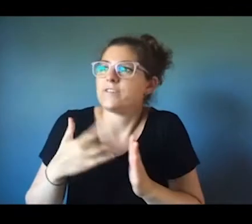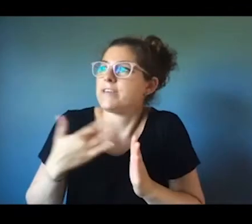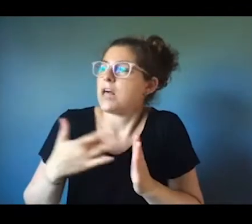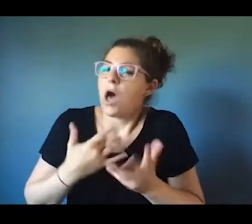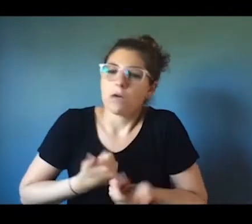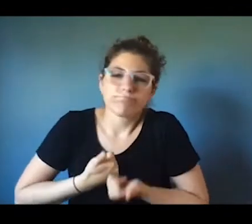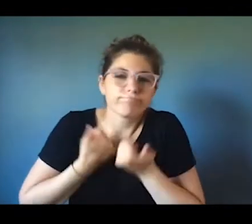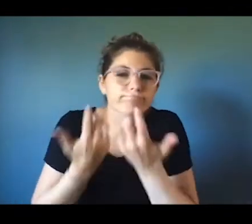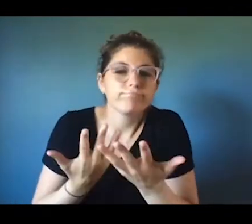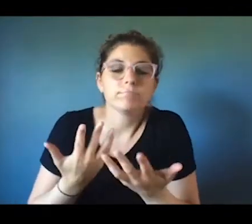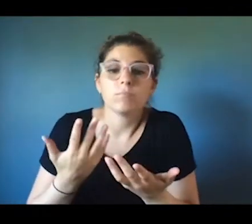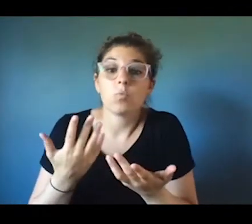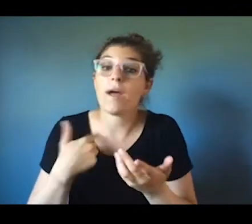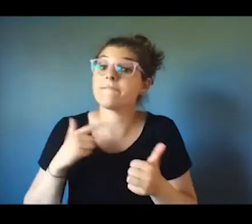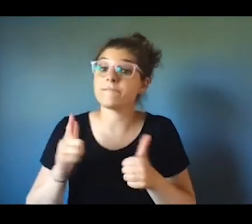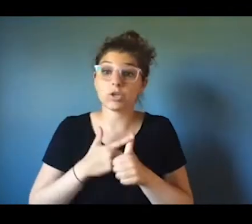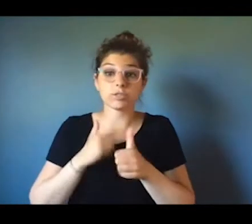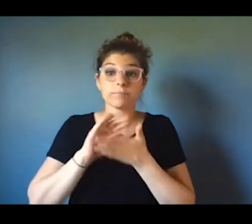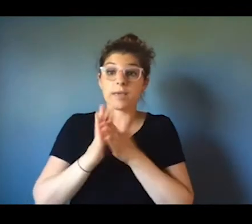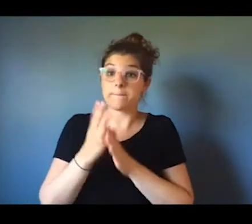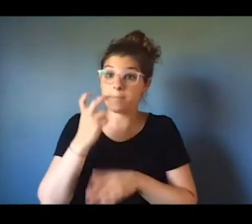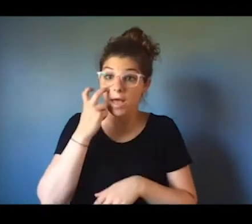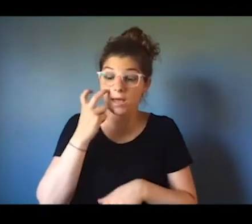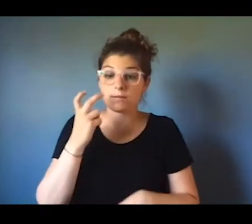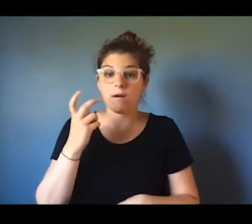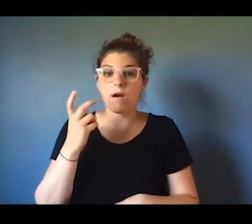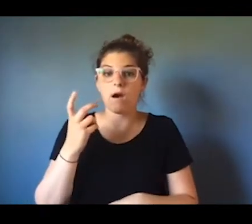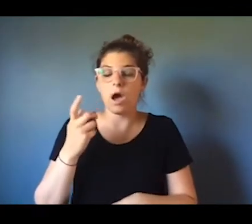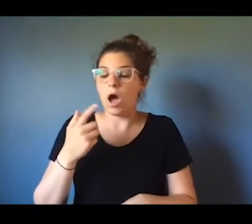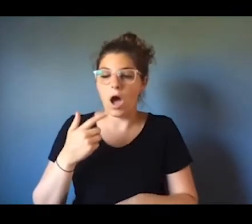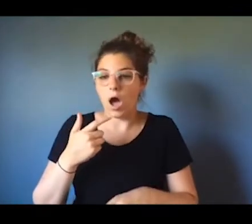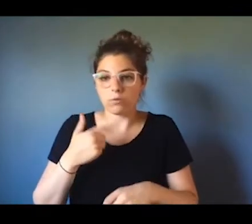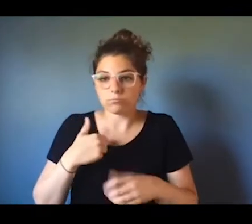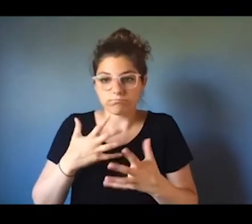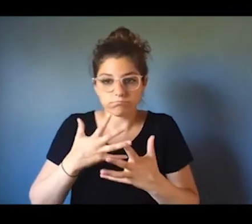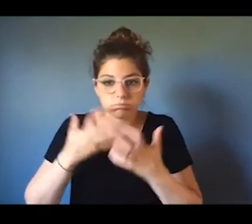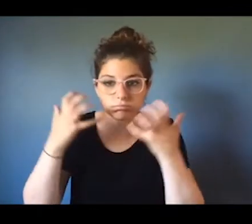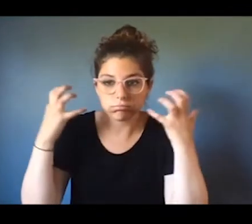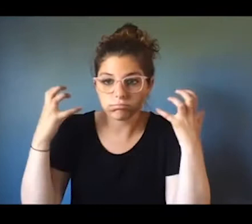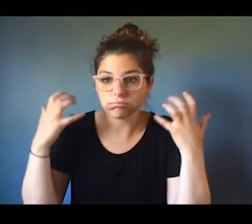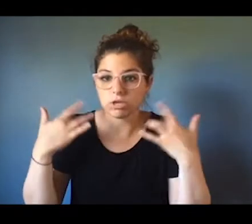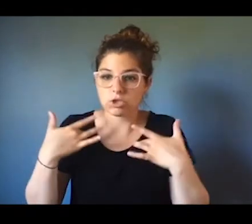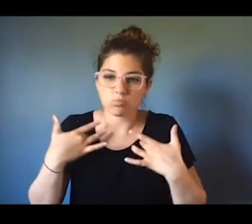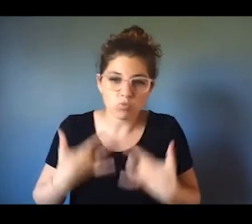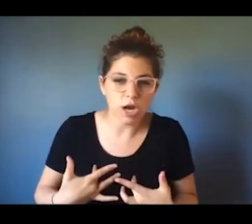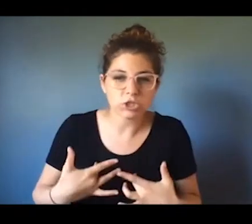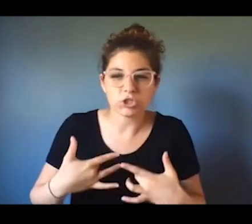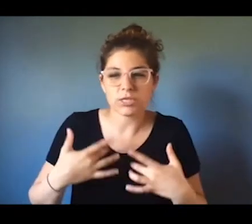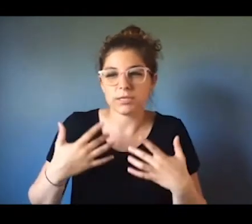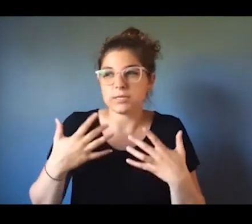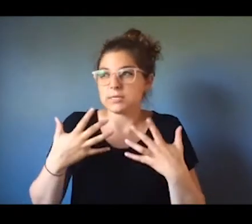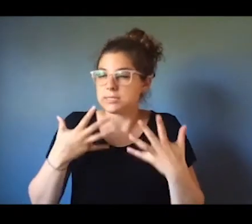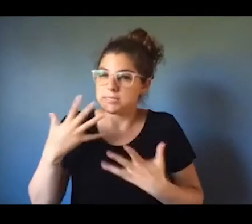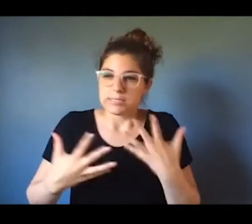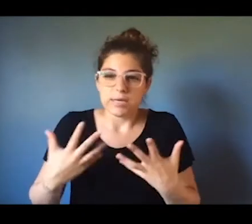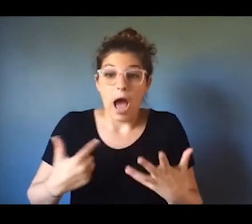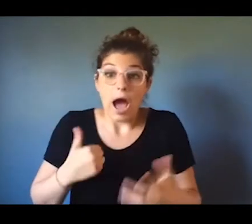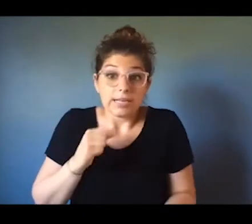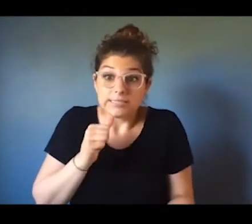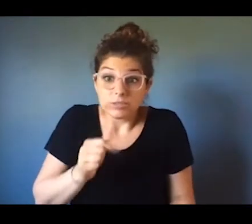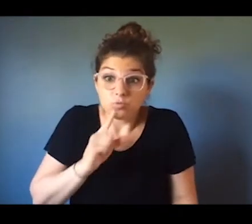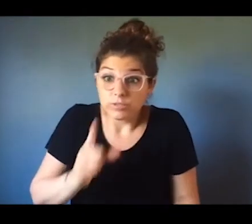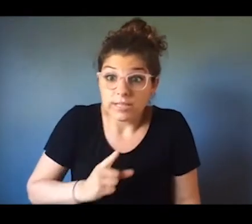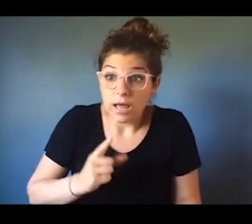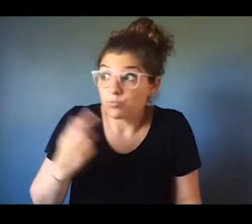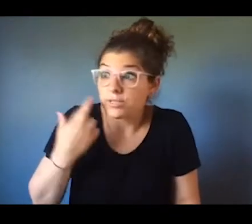things about it. It's just brilliant. Whenever I first lost my eyesight, I was completely filled with anger and depression. And so much